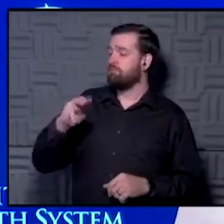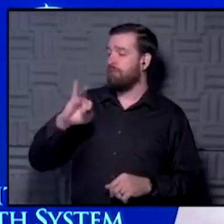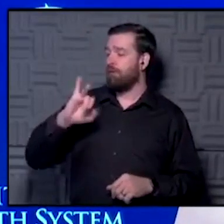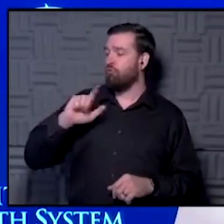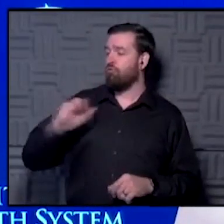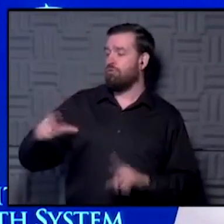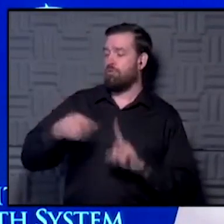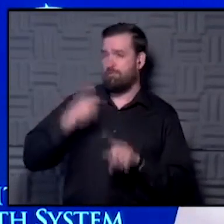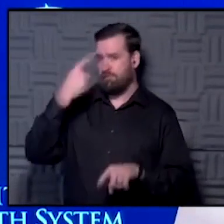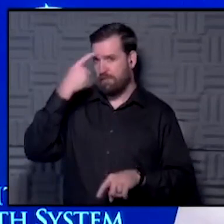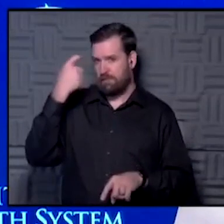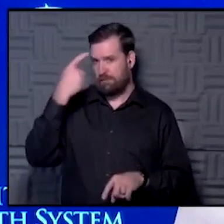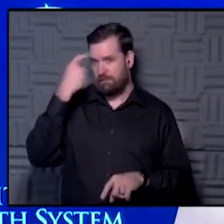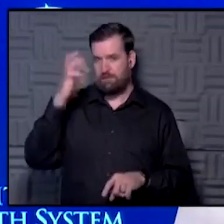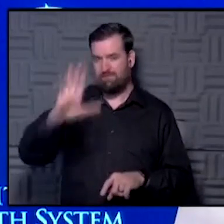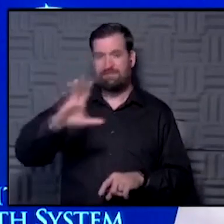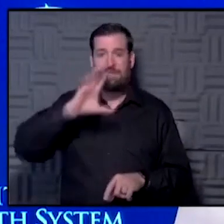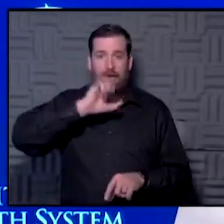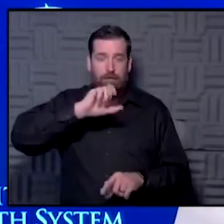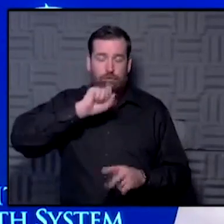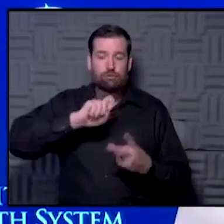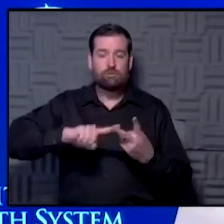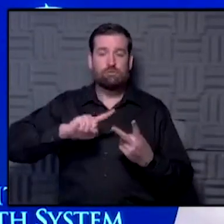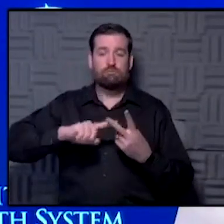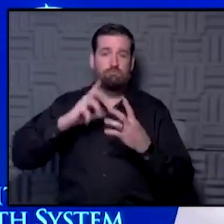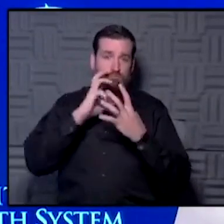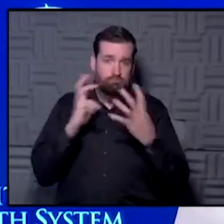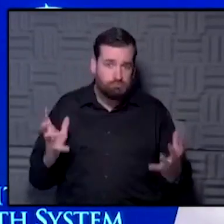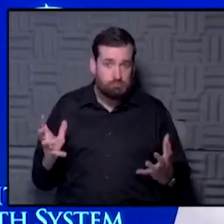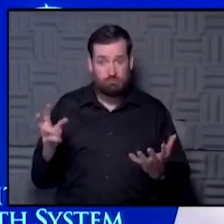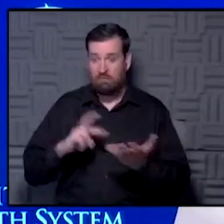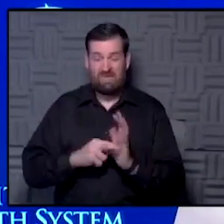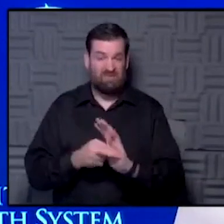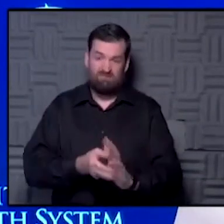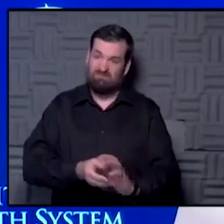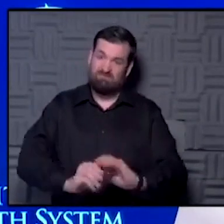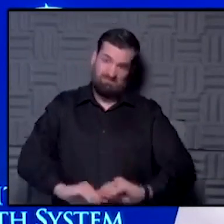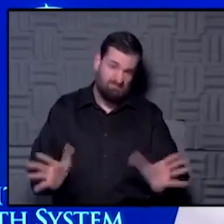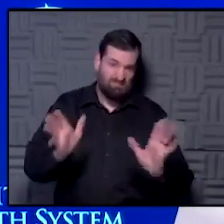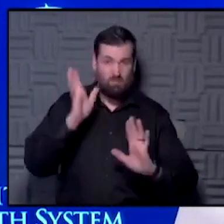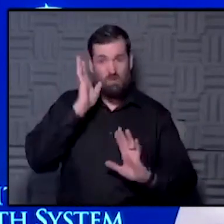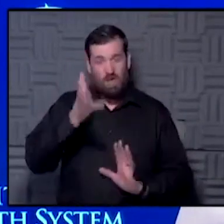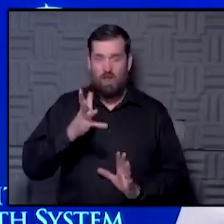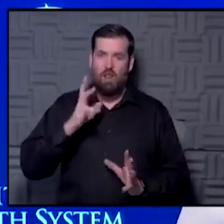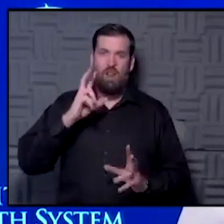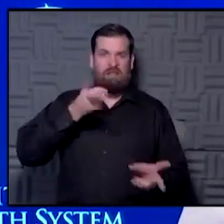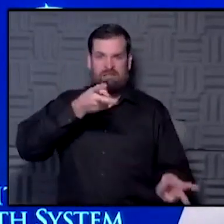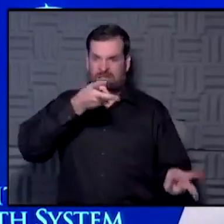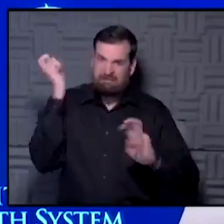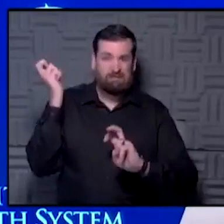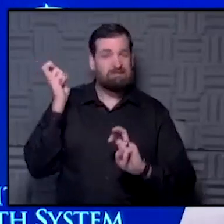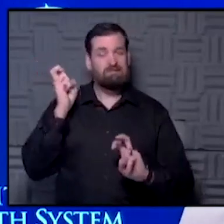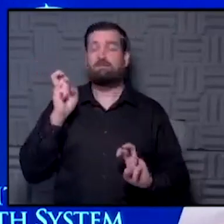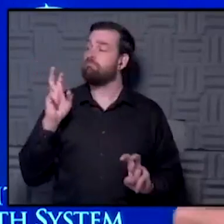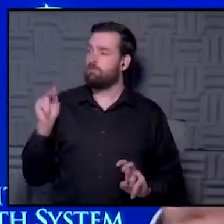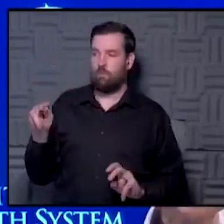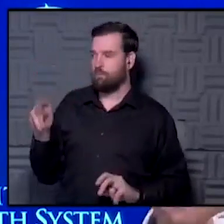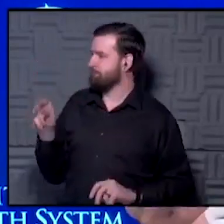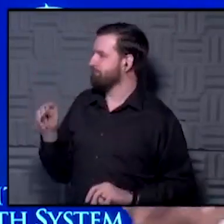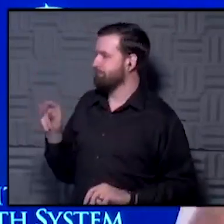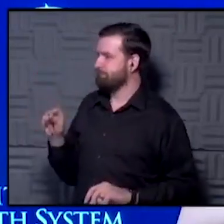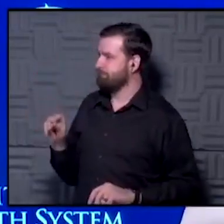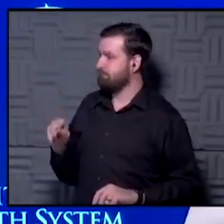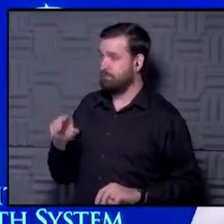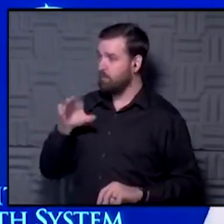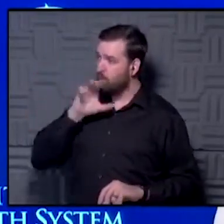because of his age and his weight, is it a given that he will get very sick? It is not a given that he'll get very sick. In fact, even at the age